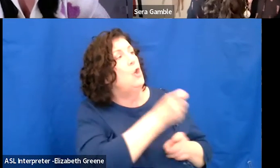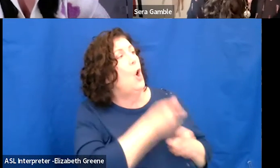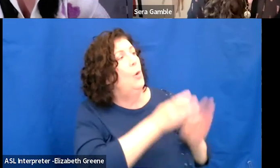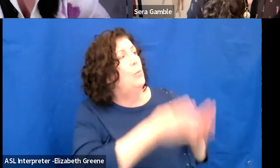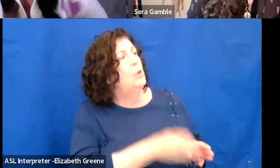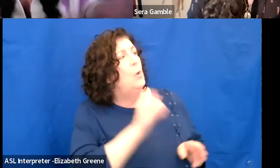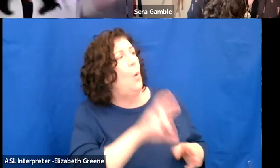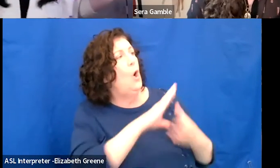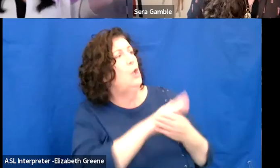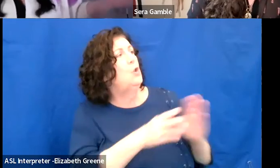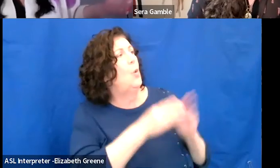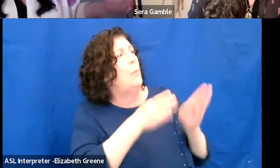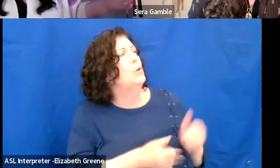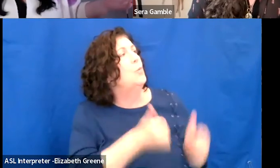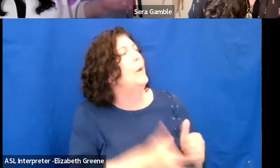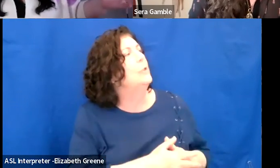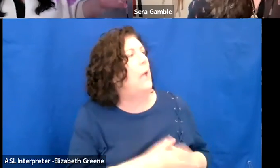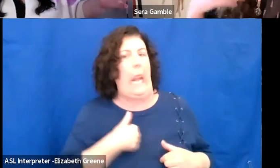And I didn't know.